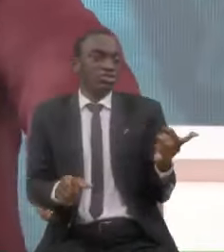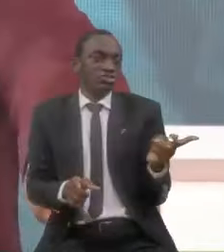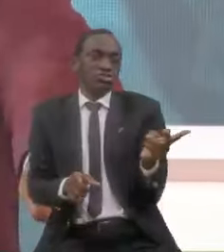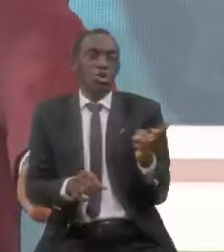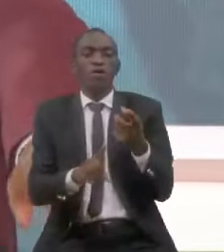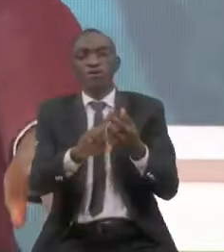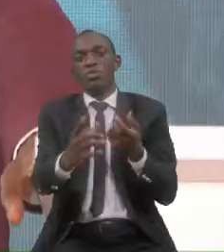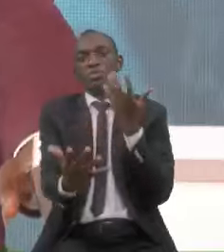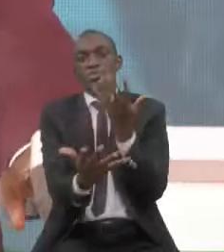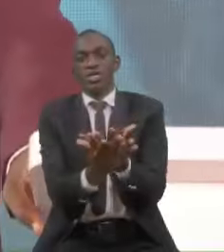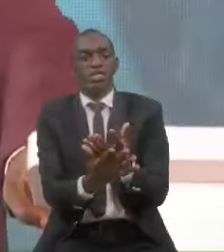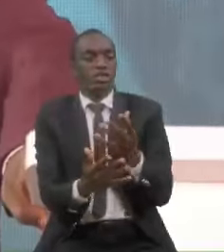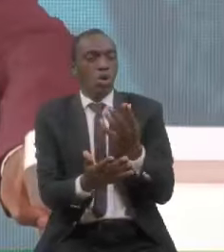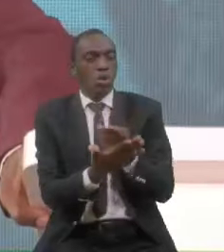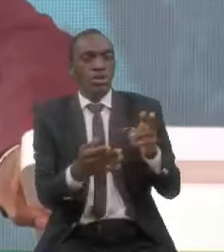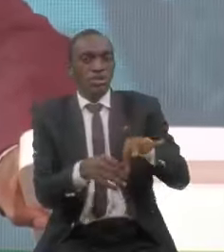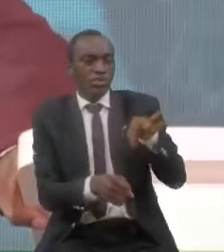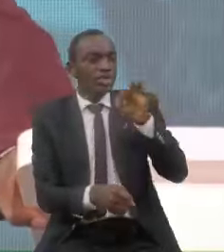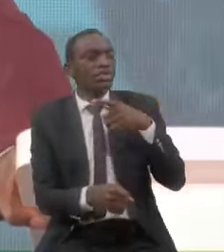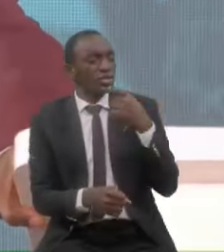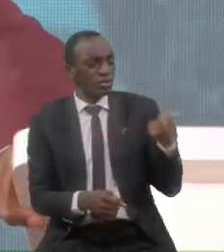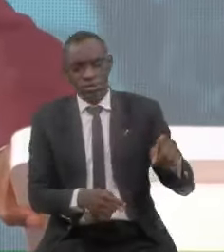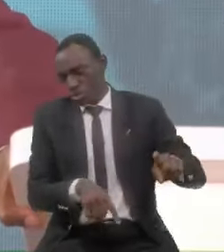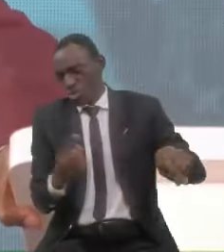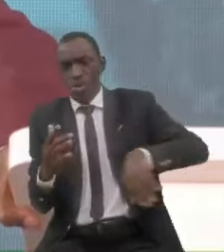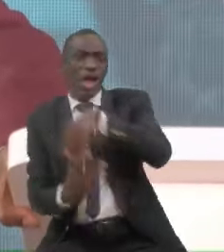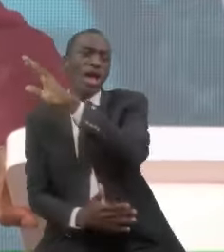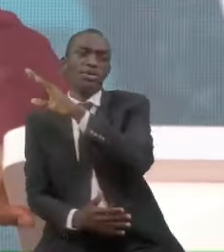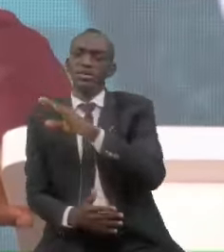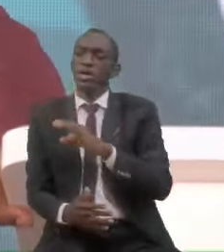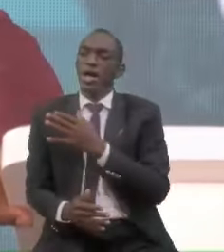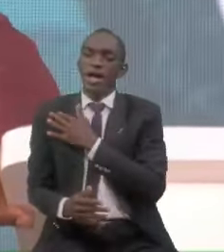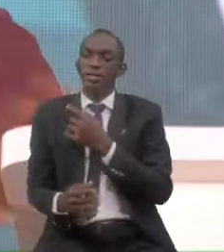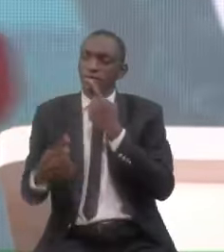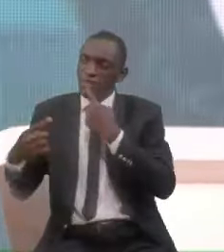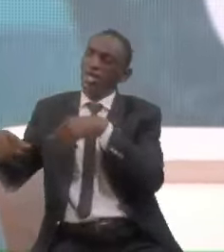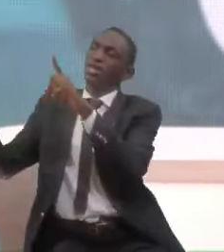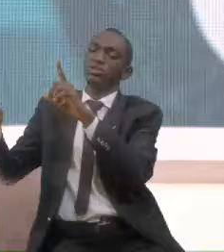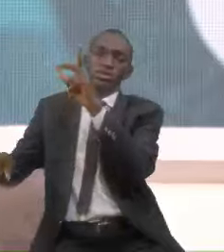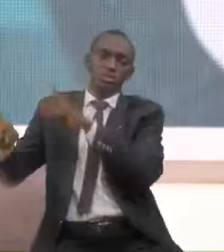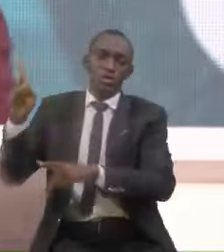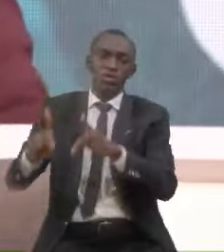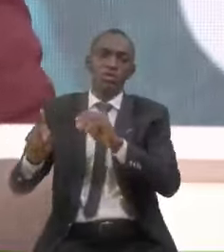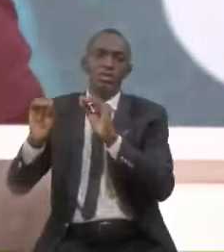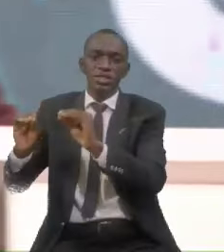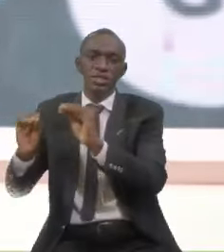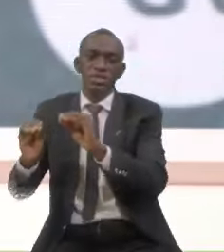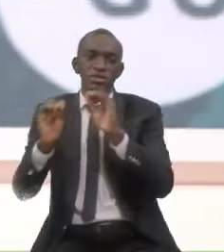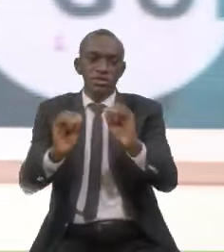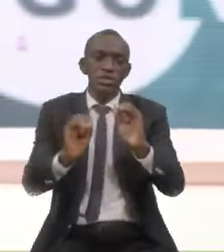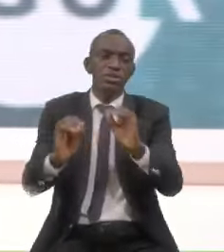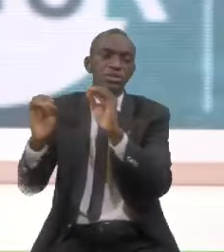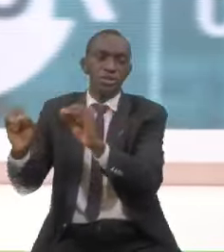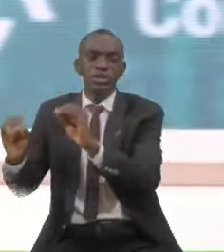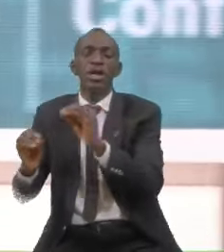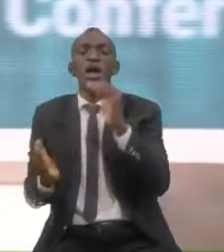said, go out early this morning and go tell them and teach them again the words of life.